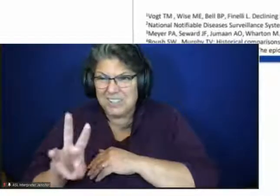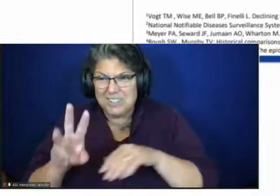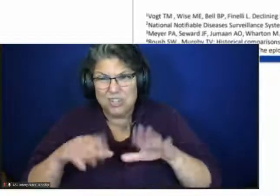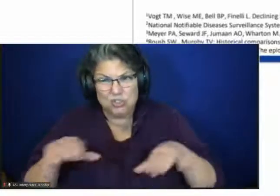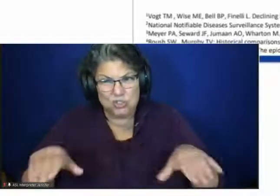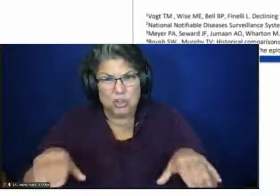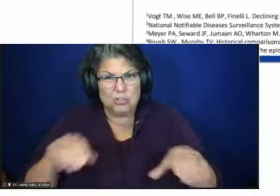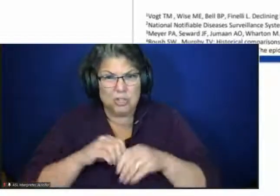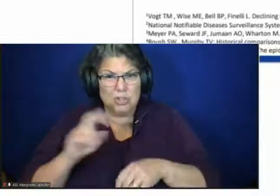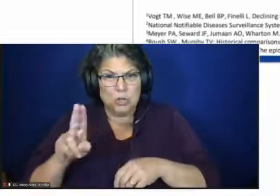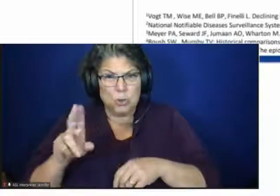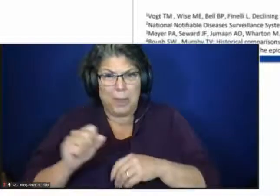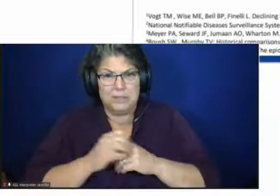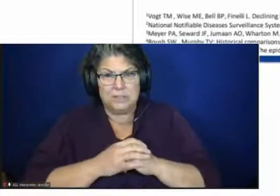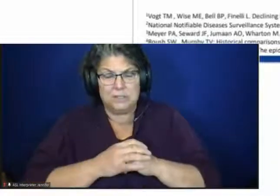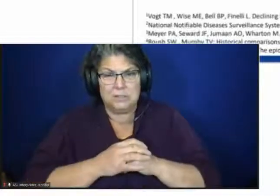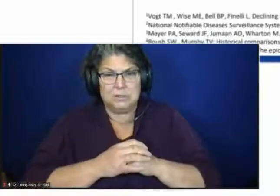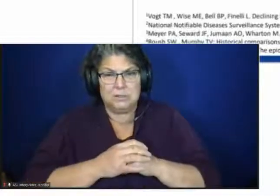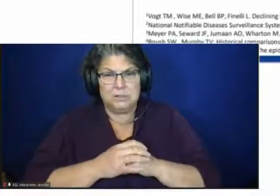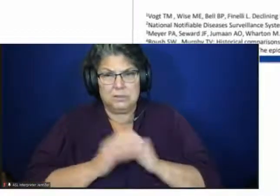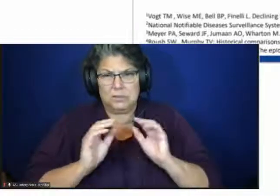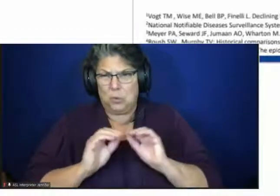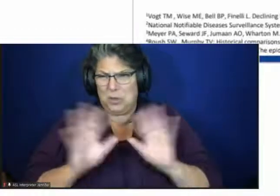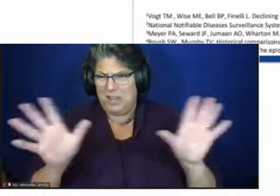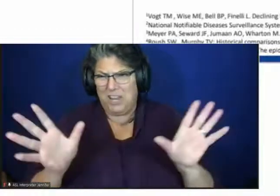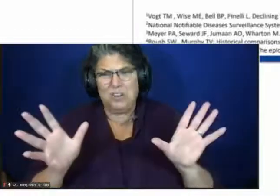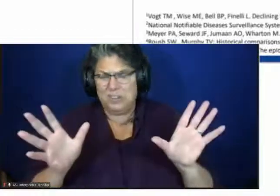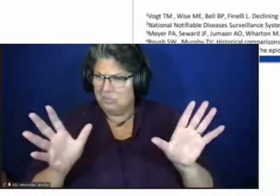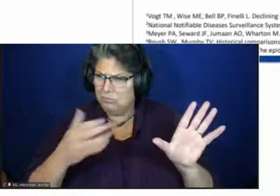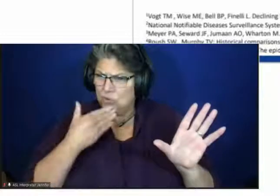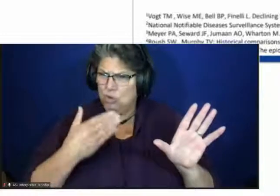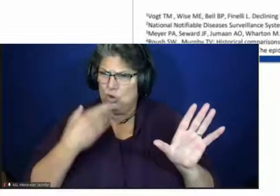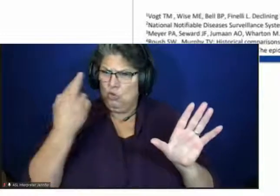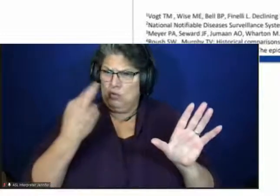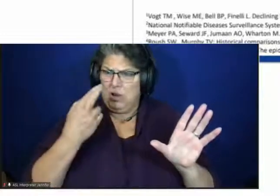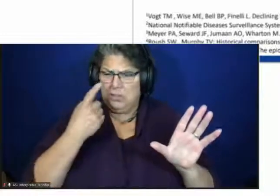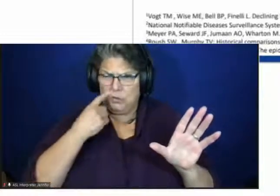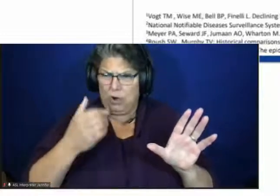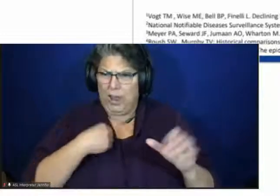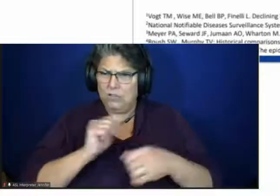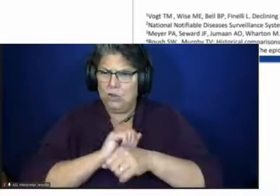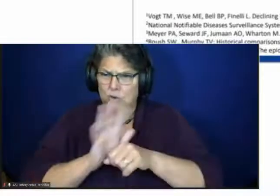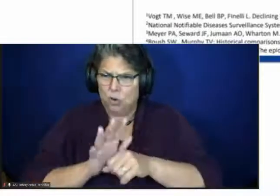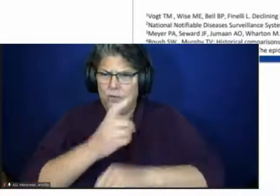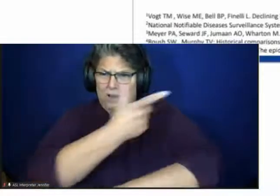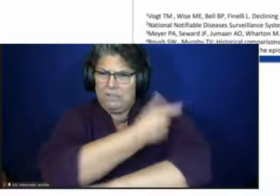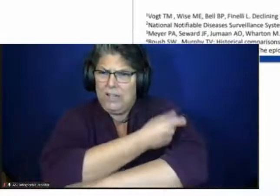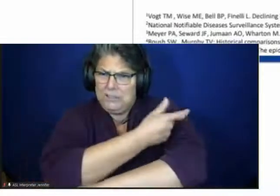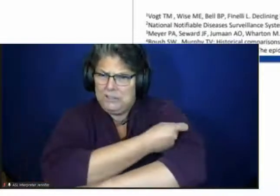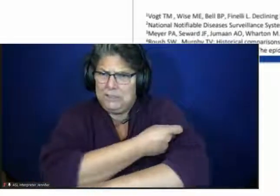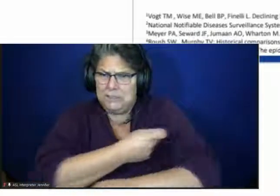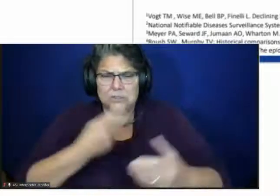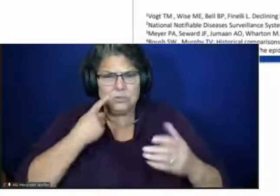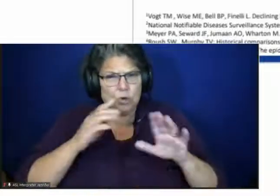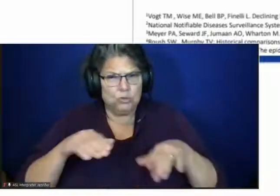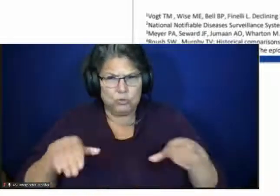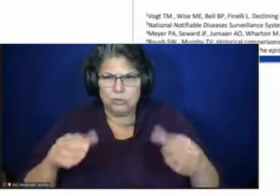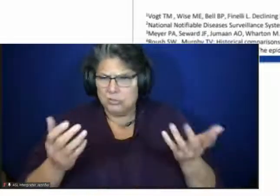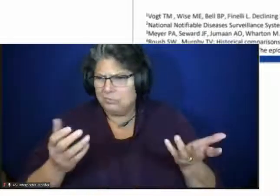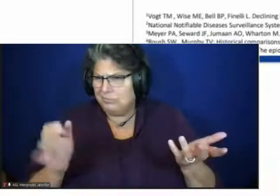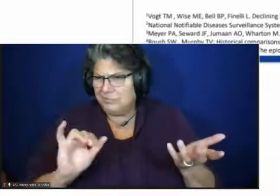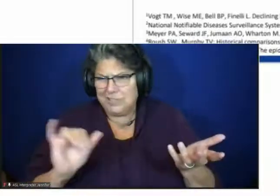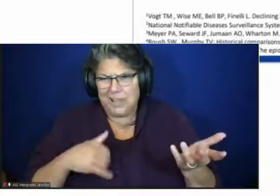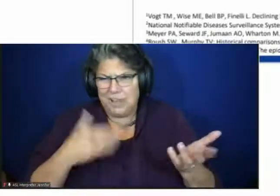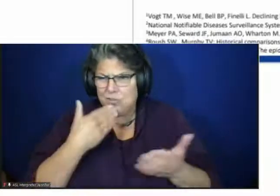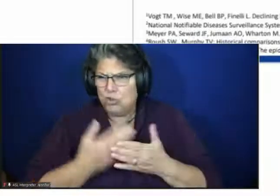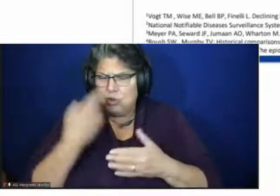the United States. So clearly there are reasons to give COVID vaccinations to these children, just as there are reasons